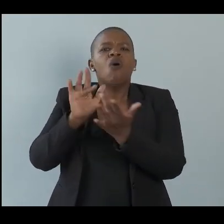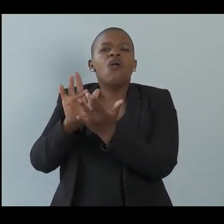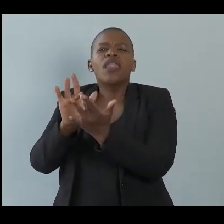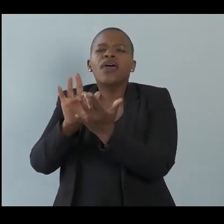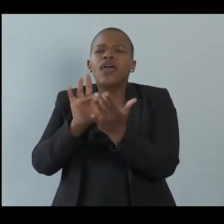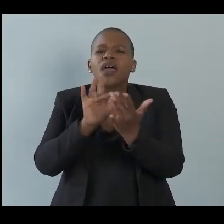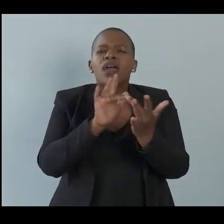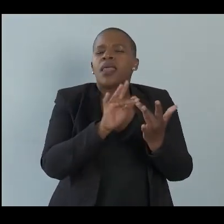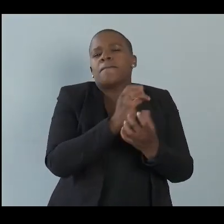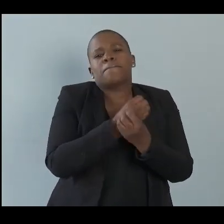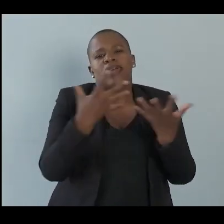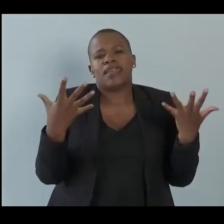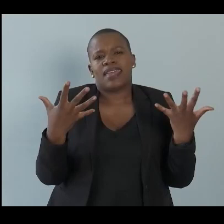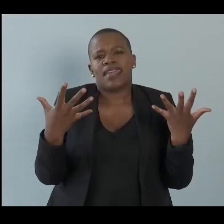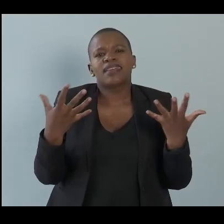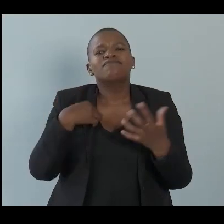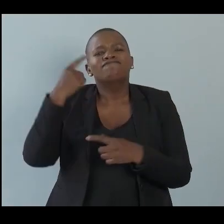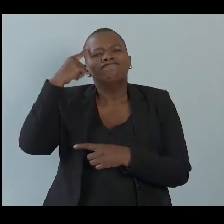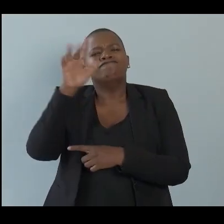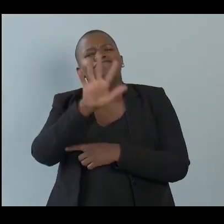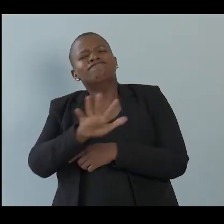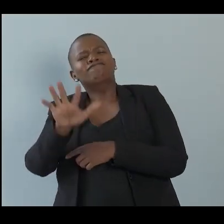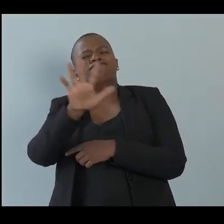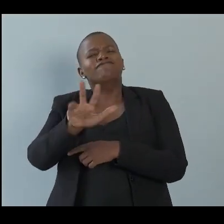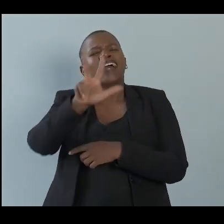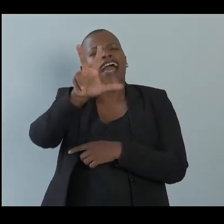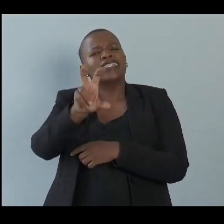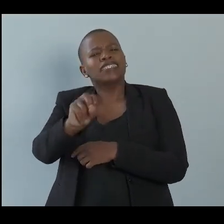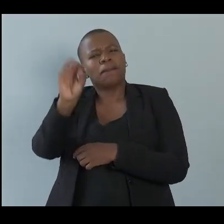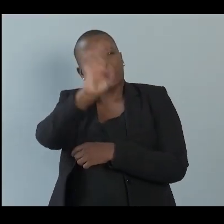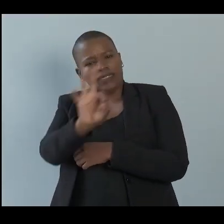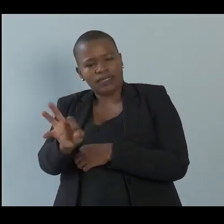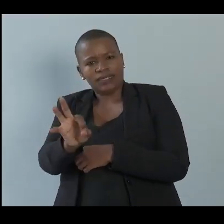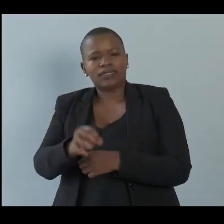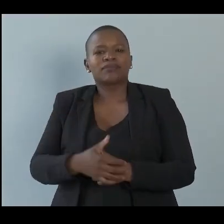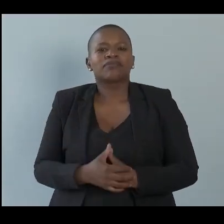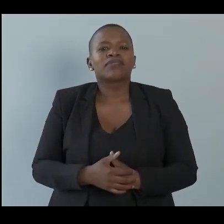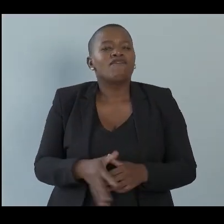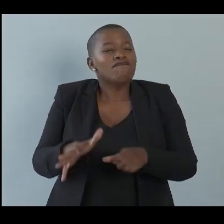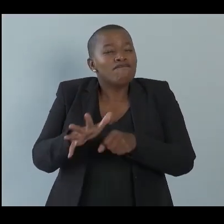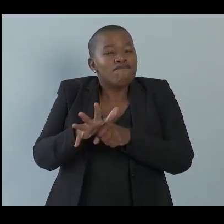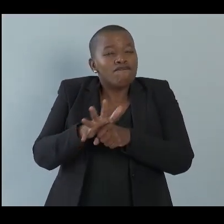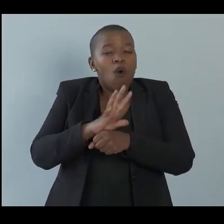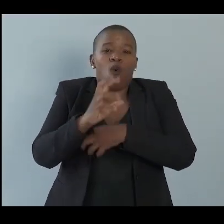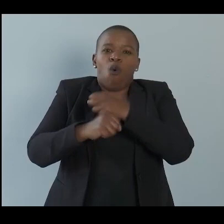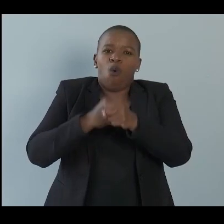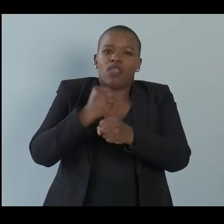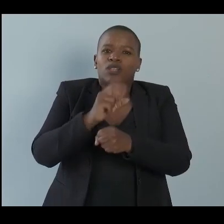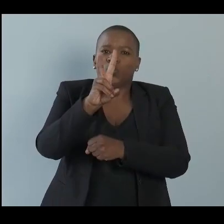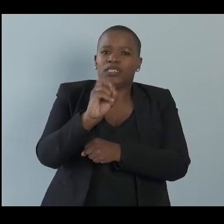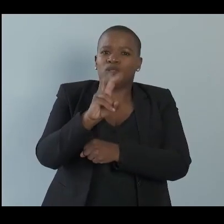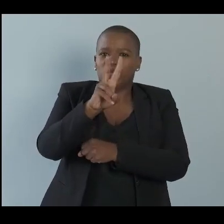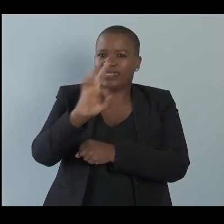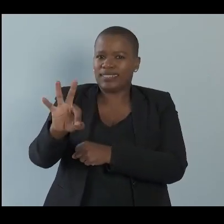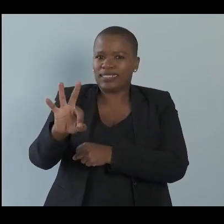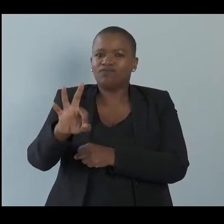put that into perspective, we added over 80% of the total subscriber for the full 2023 financial year in the first half